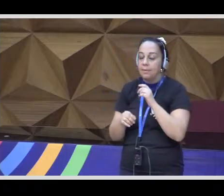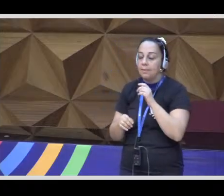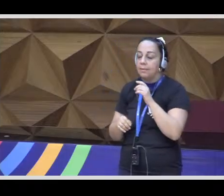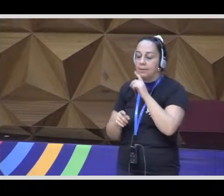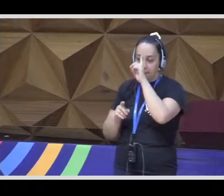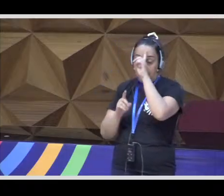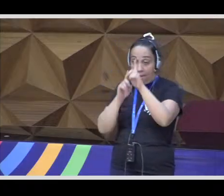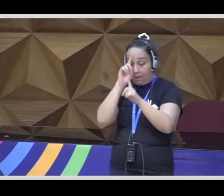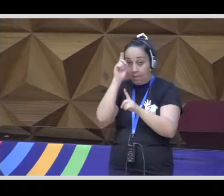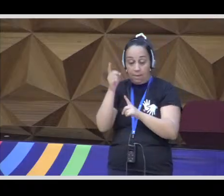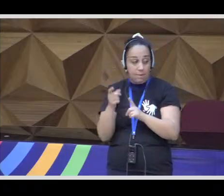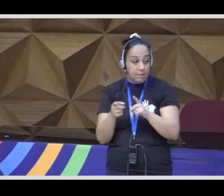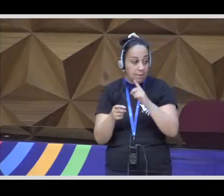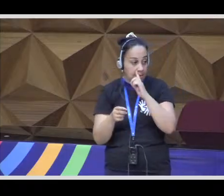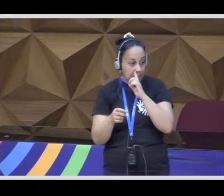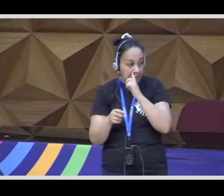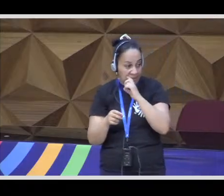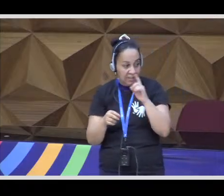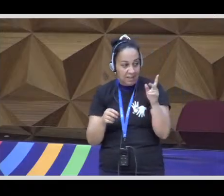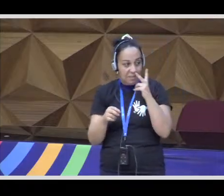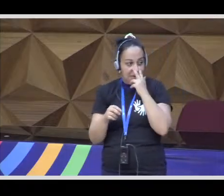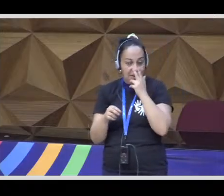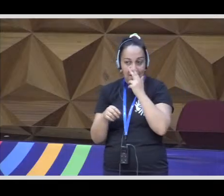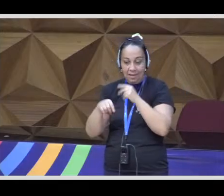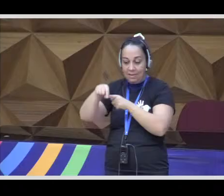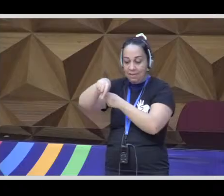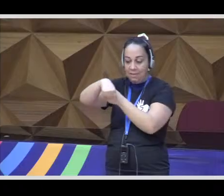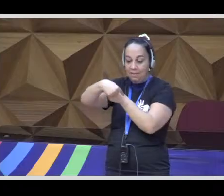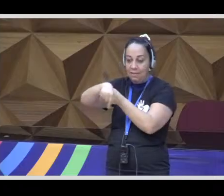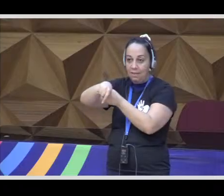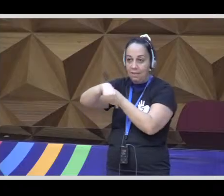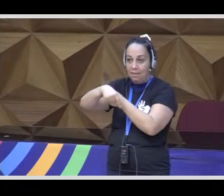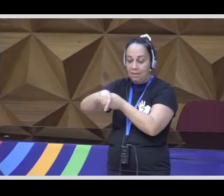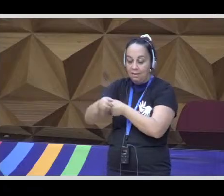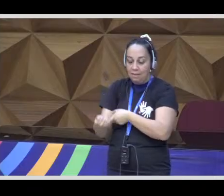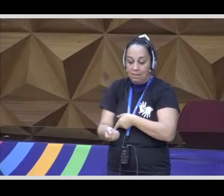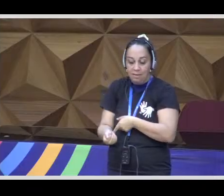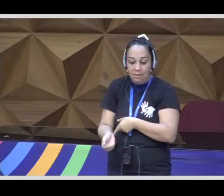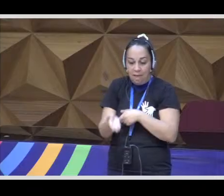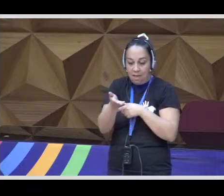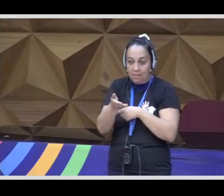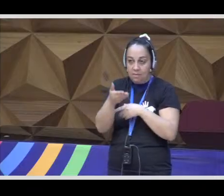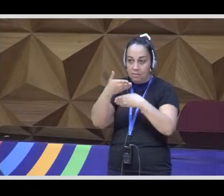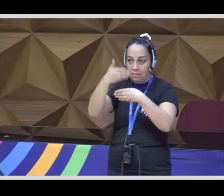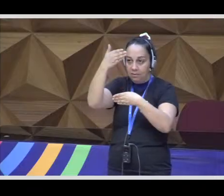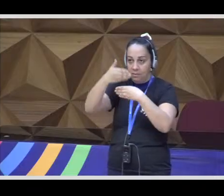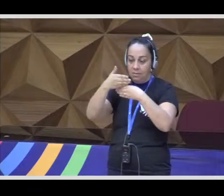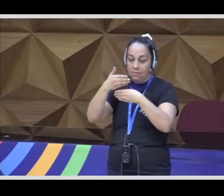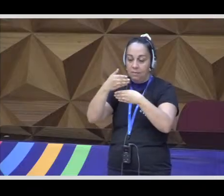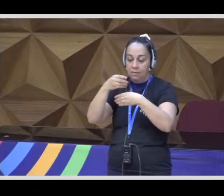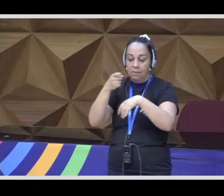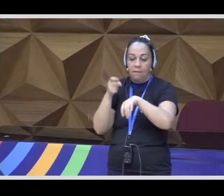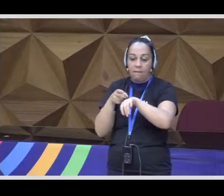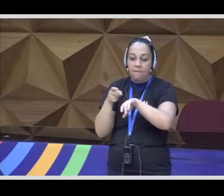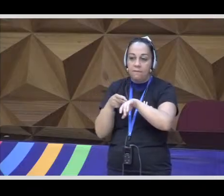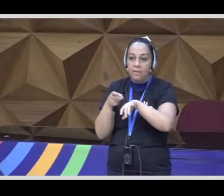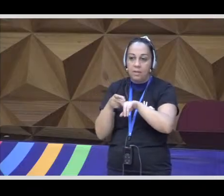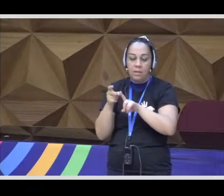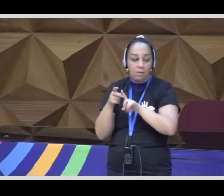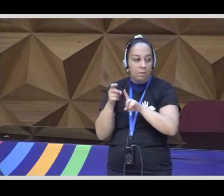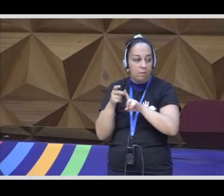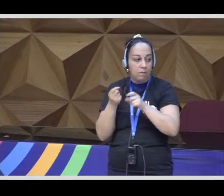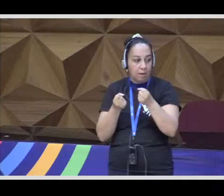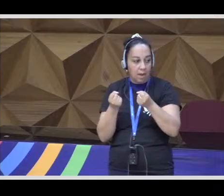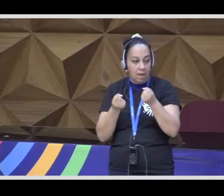the rear view mirror in your car. So in this case, we call these